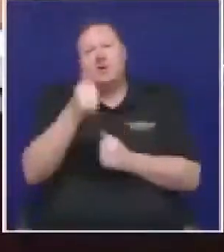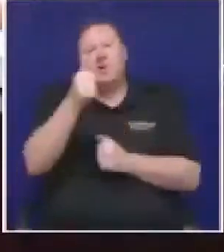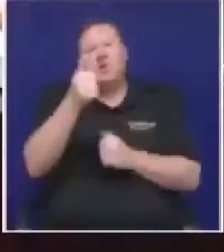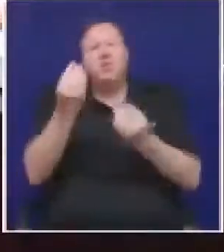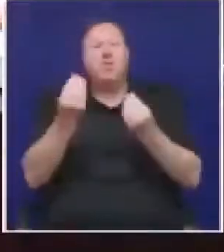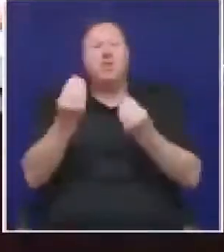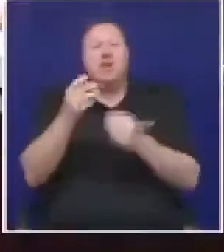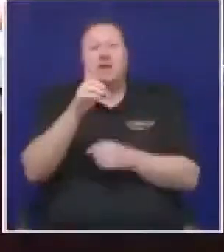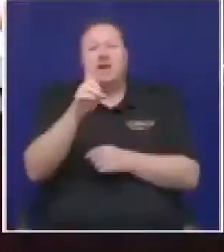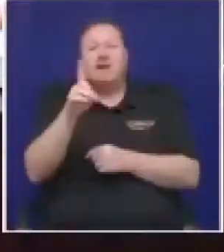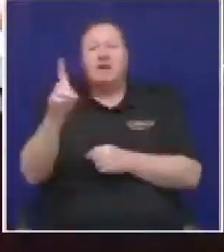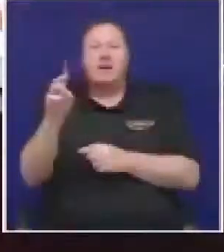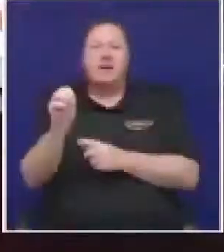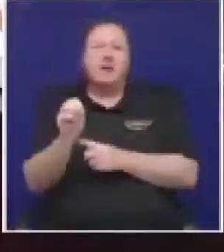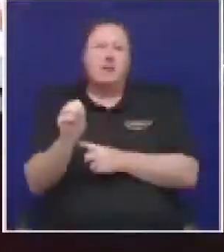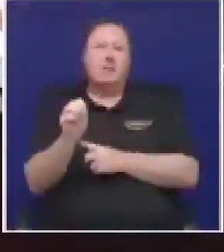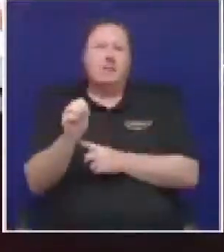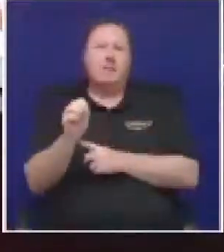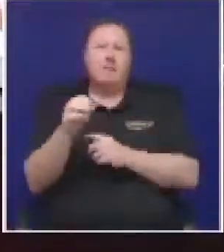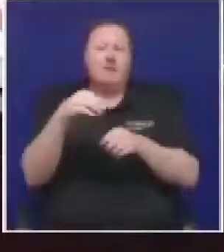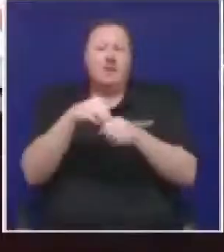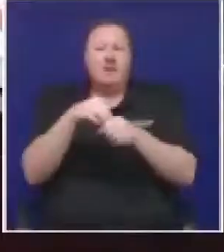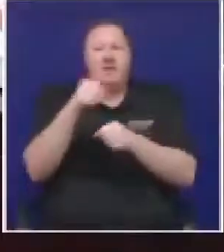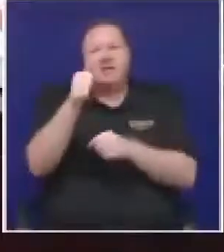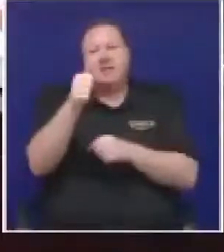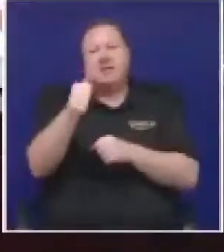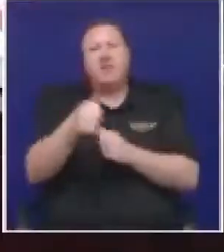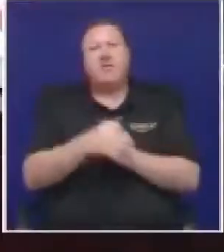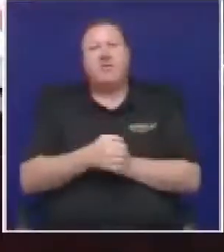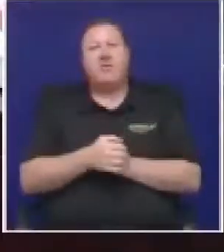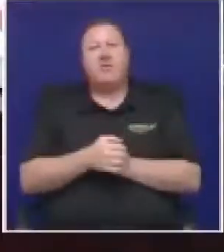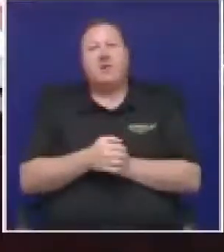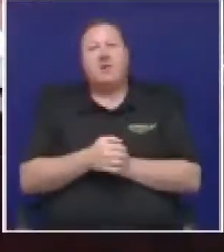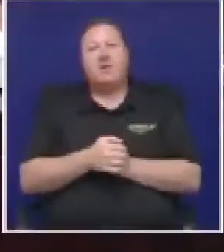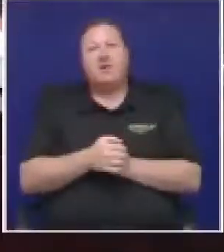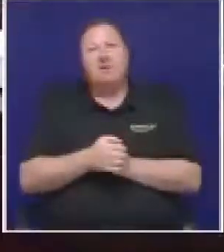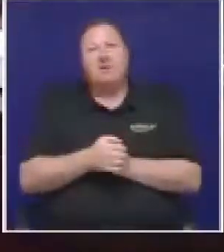DDM is that in itself, it's not an institution.